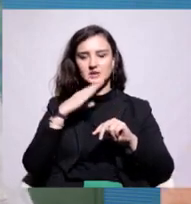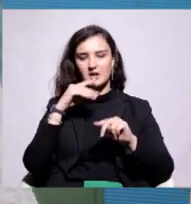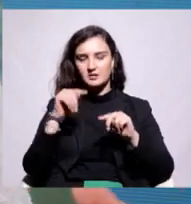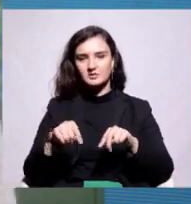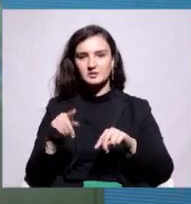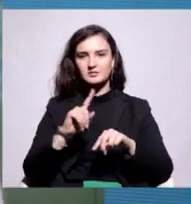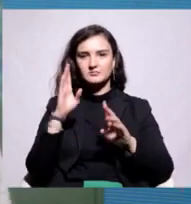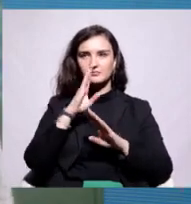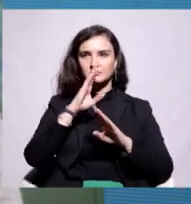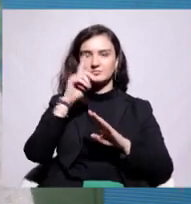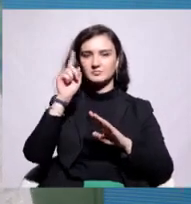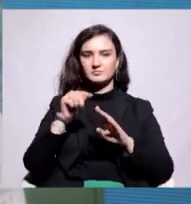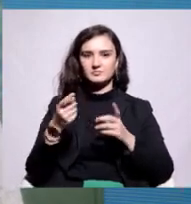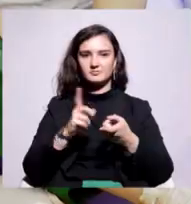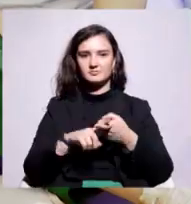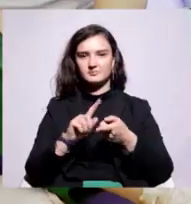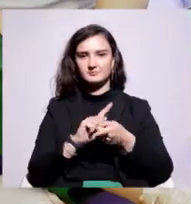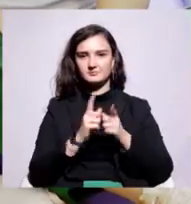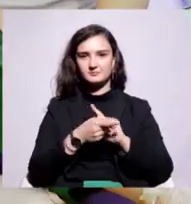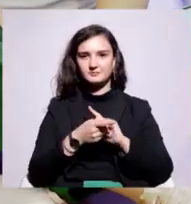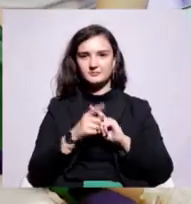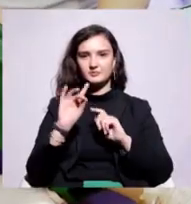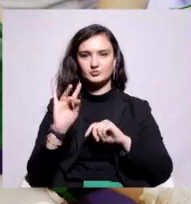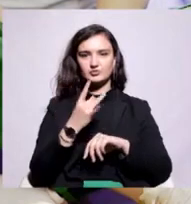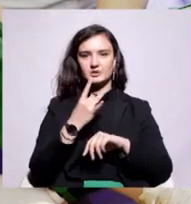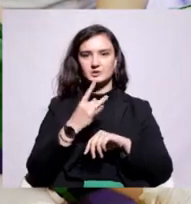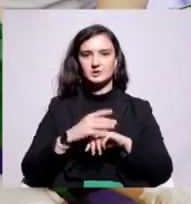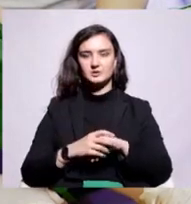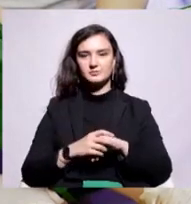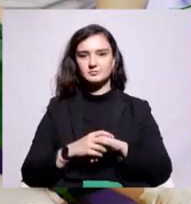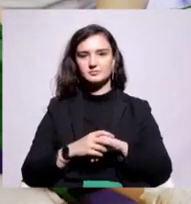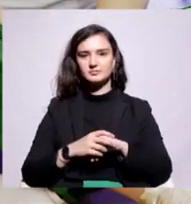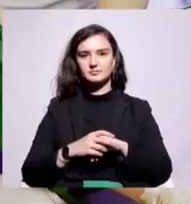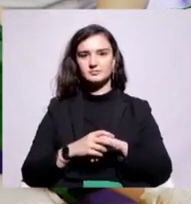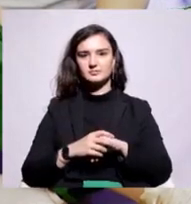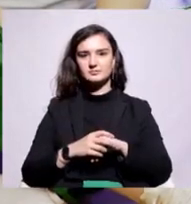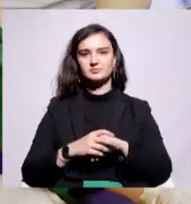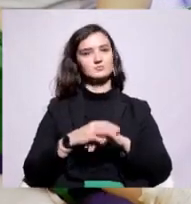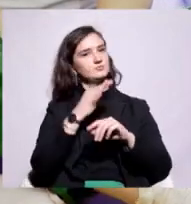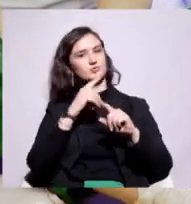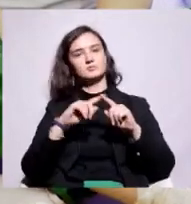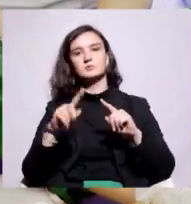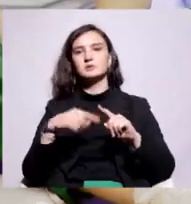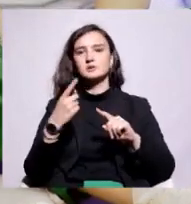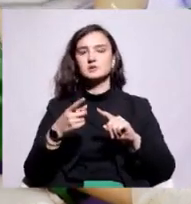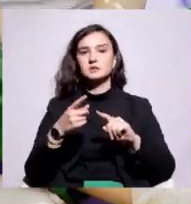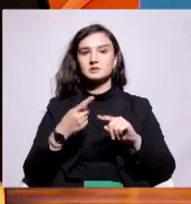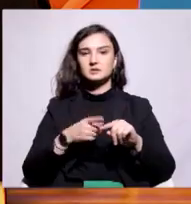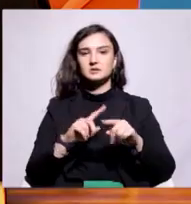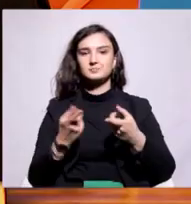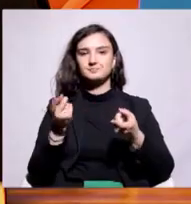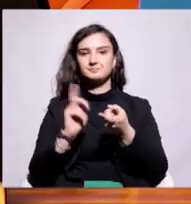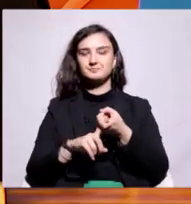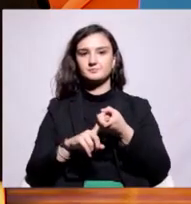or air affecting it. Yes, Zhangiani. Our next word, which is connected to the